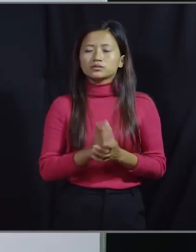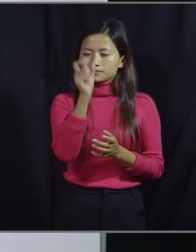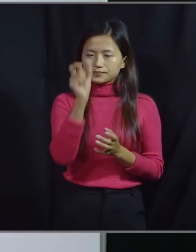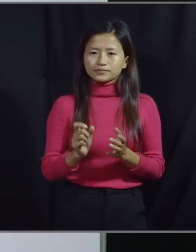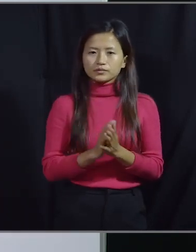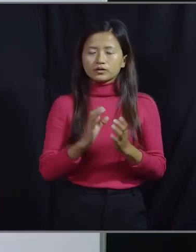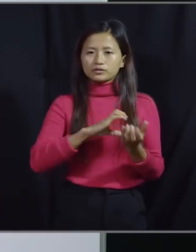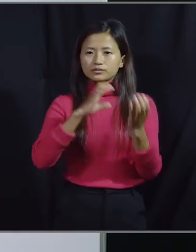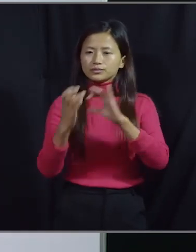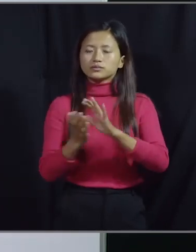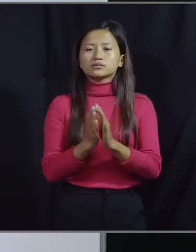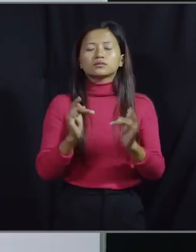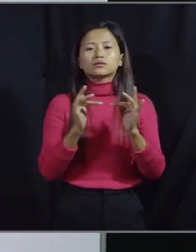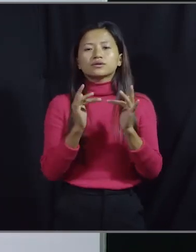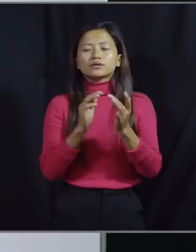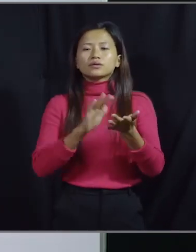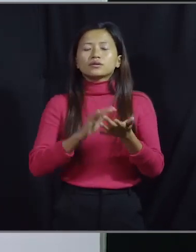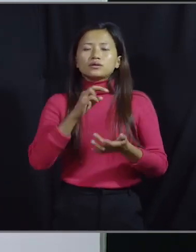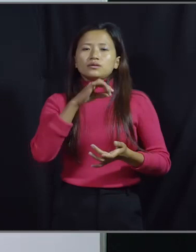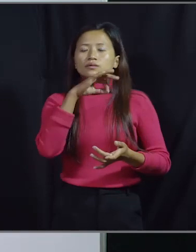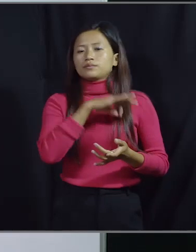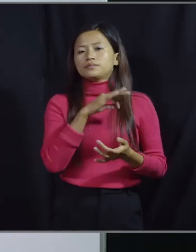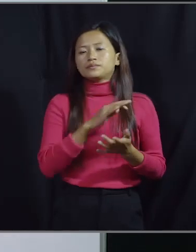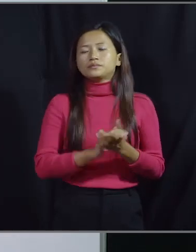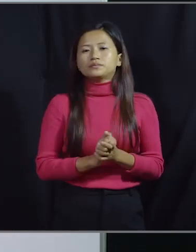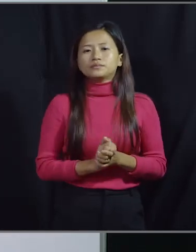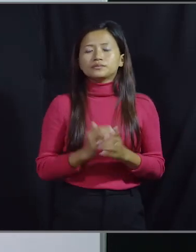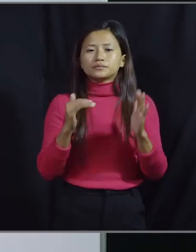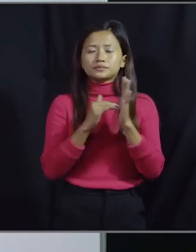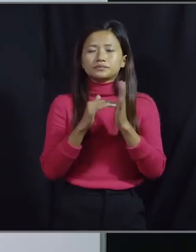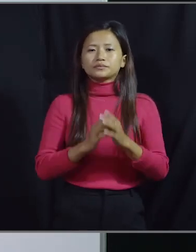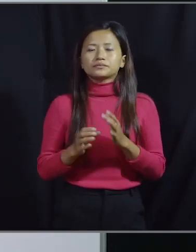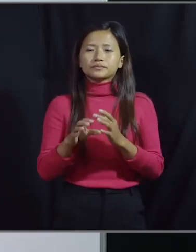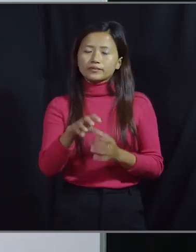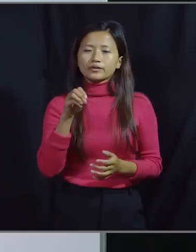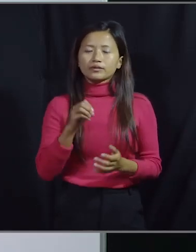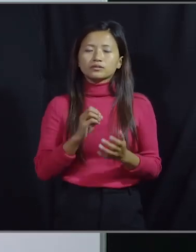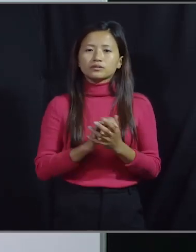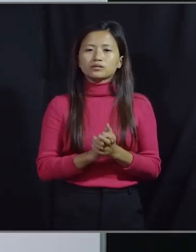a changes. There is effect on net profit. That means Z has to get